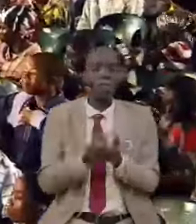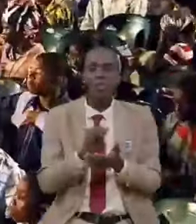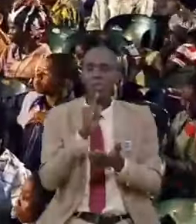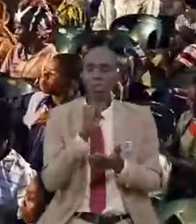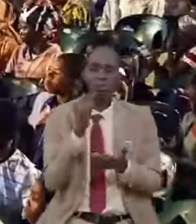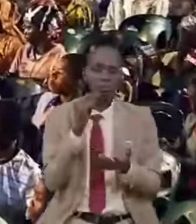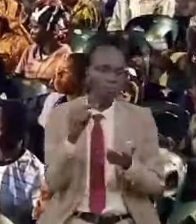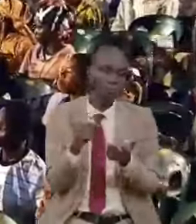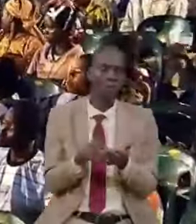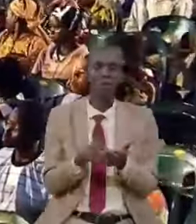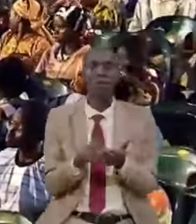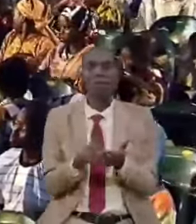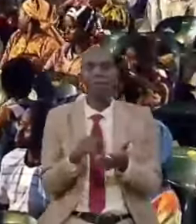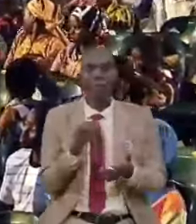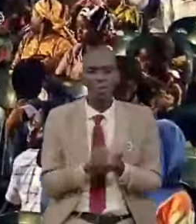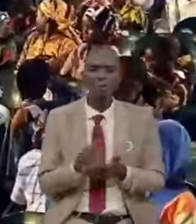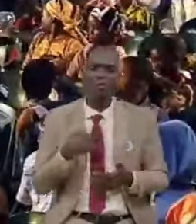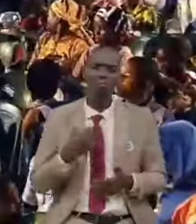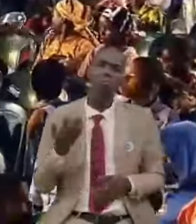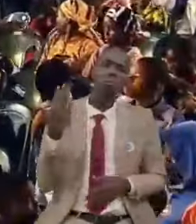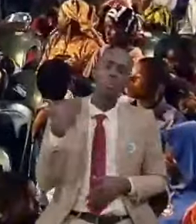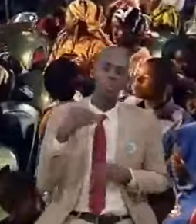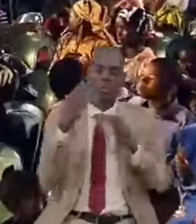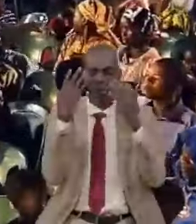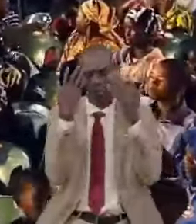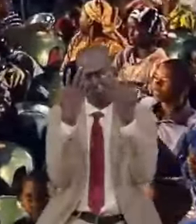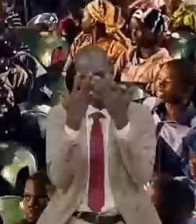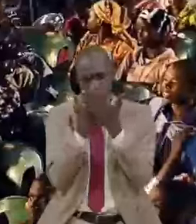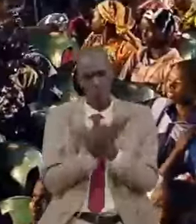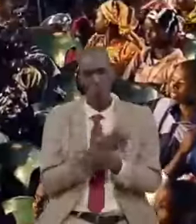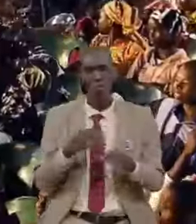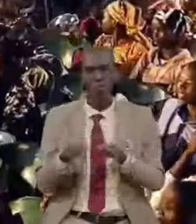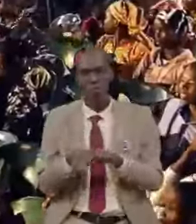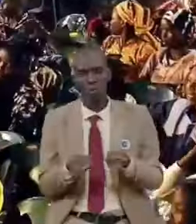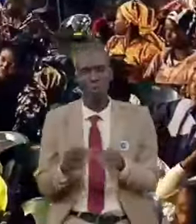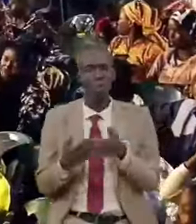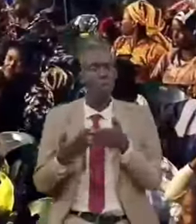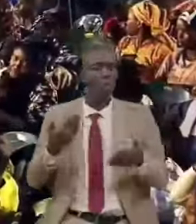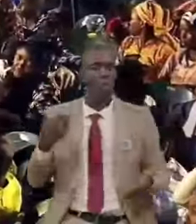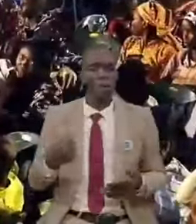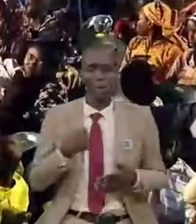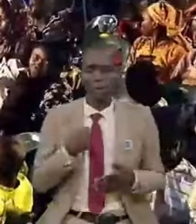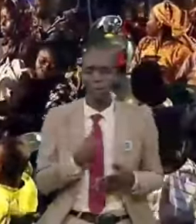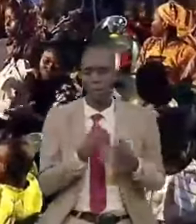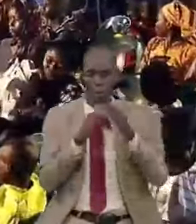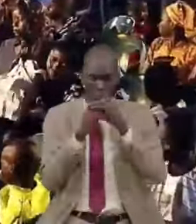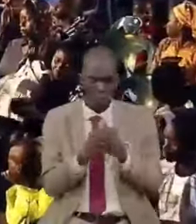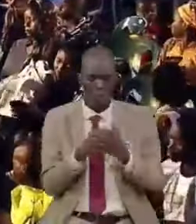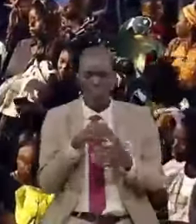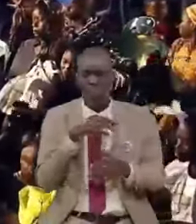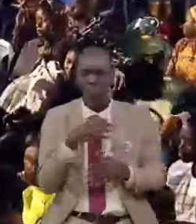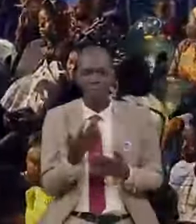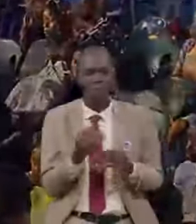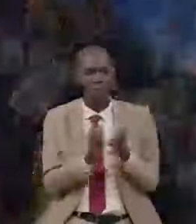darkness, I'm not in darkness anymore. I used to worship those petty gods that are no gods, but now